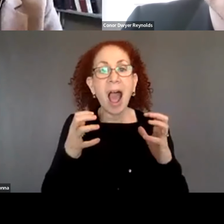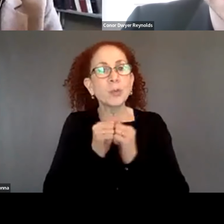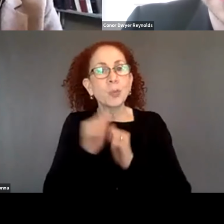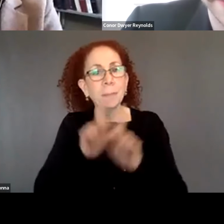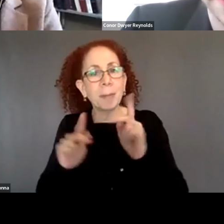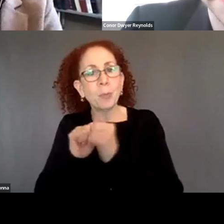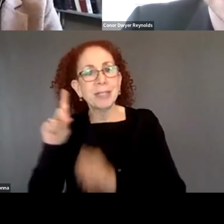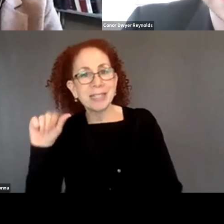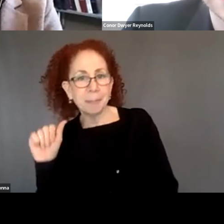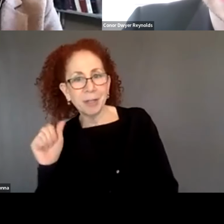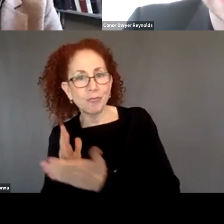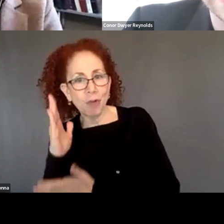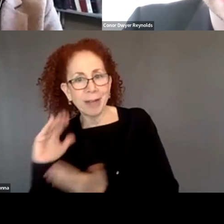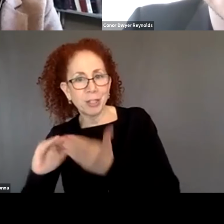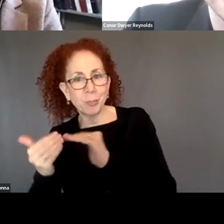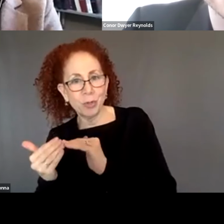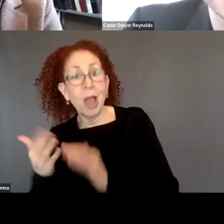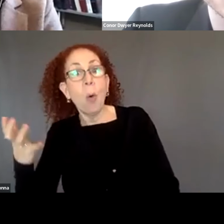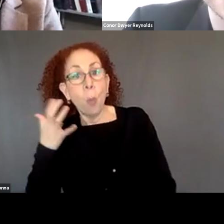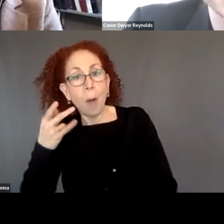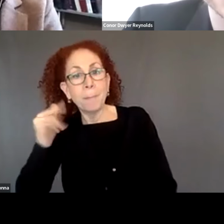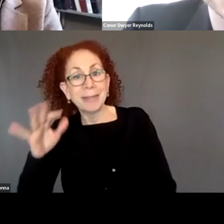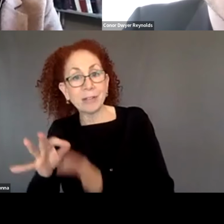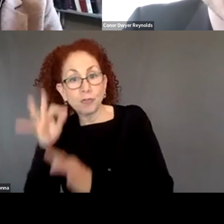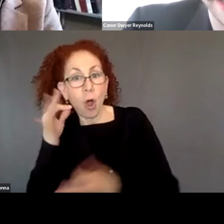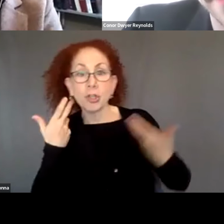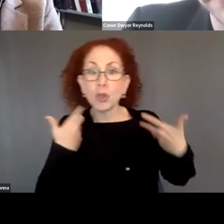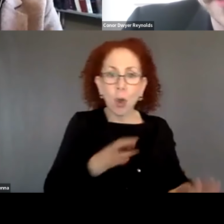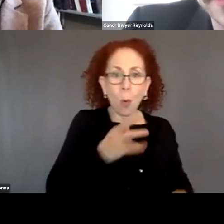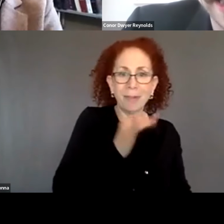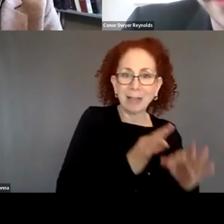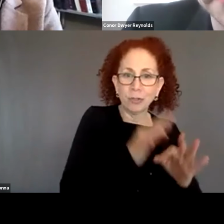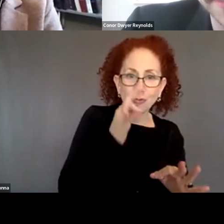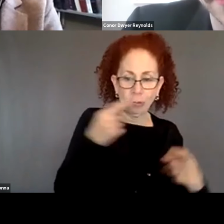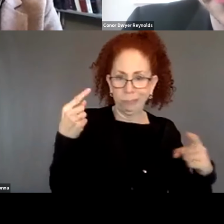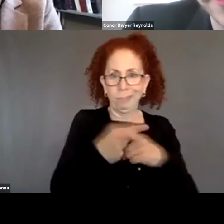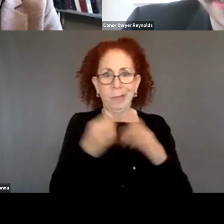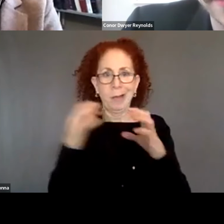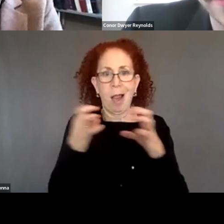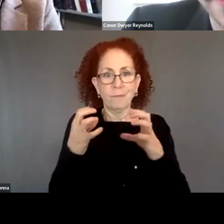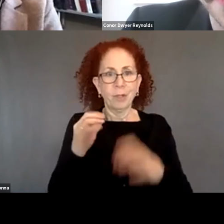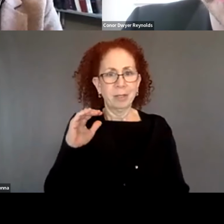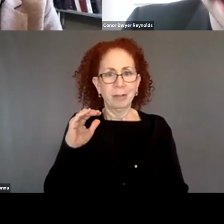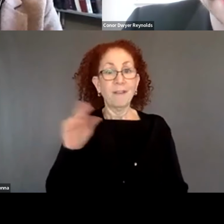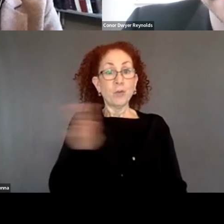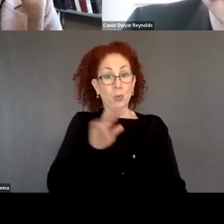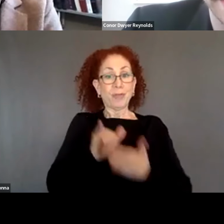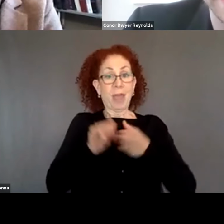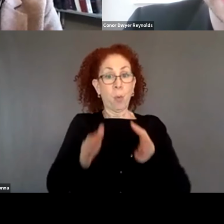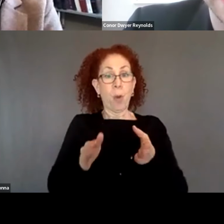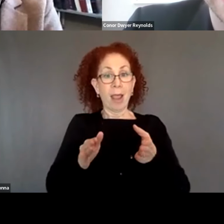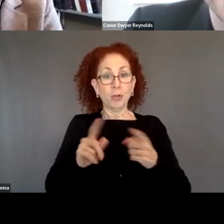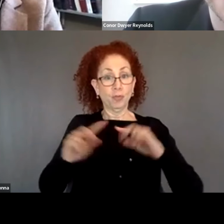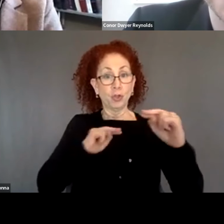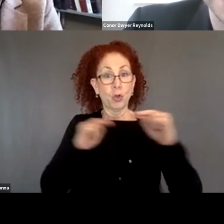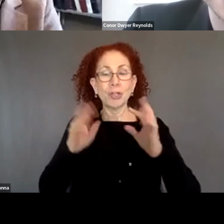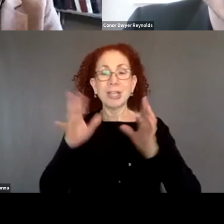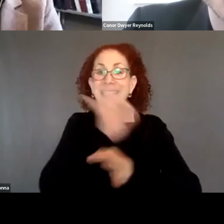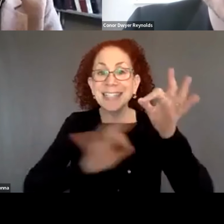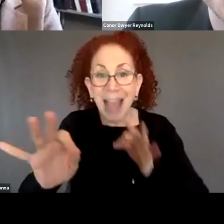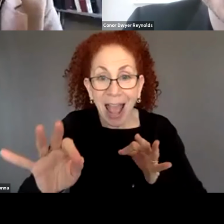and disability rights communities, and that the intersection is one of conflict that has to be negotiated, rather than